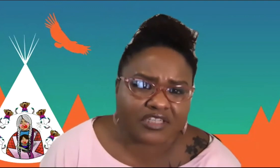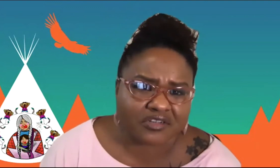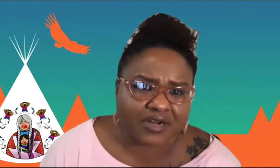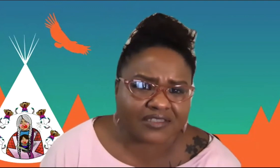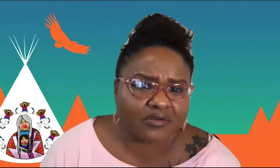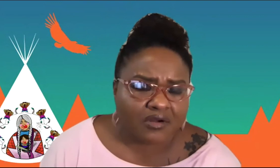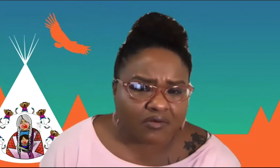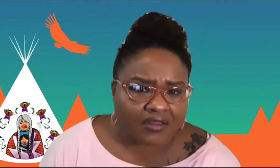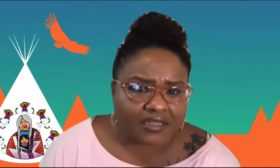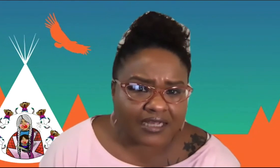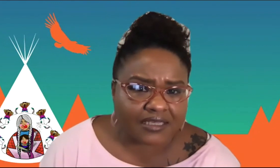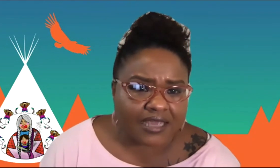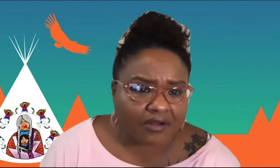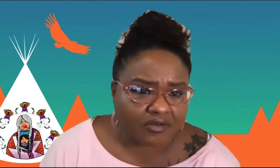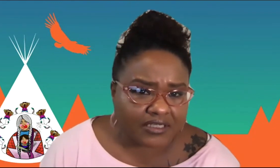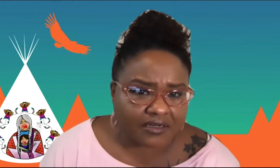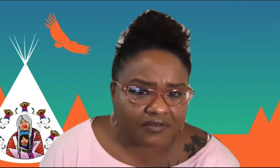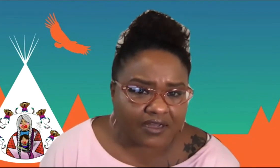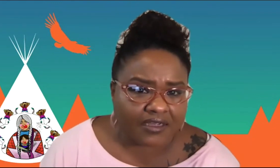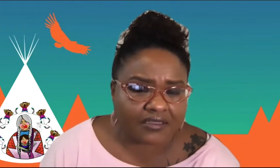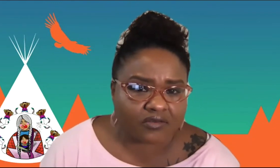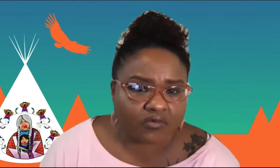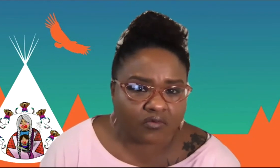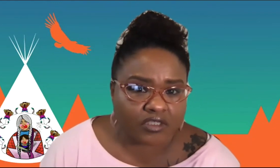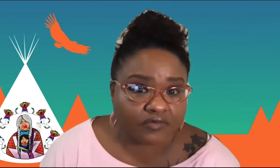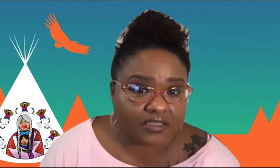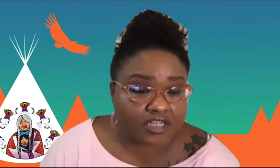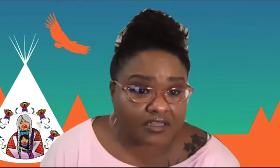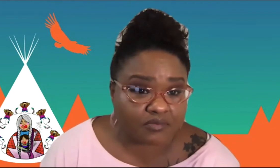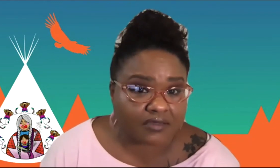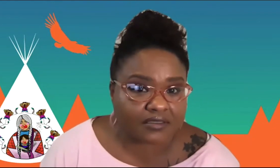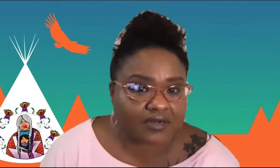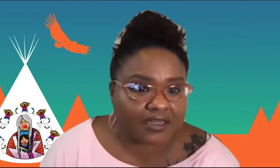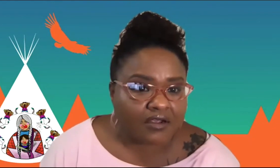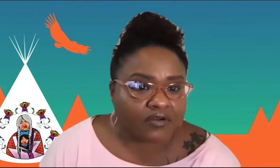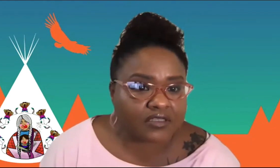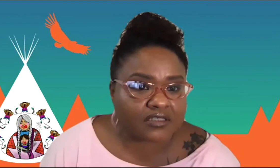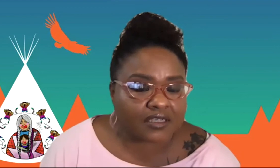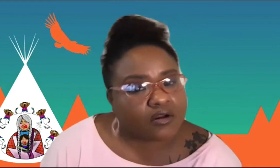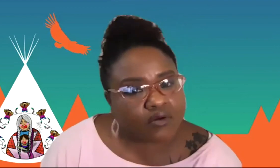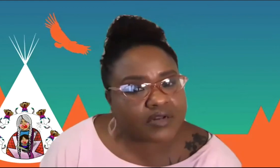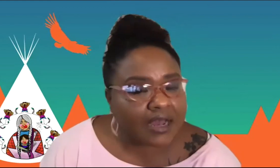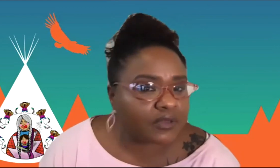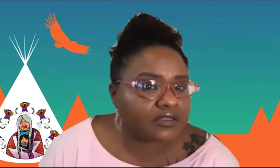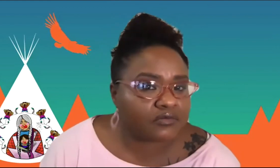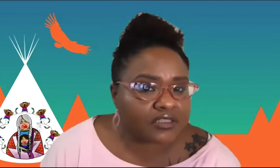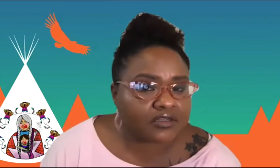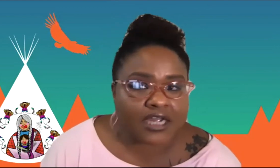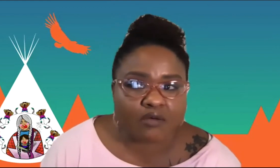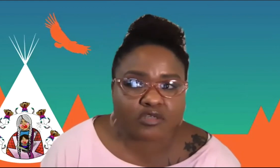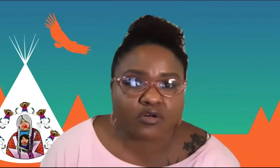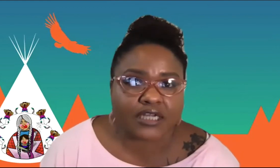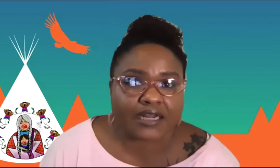closed question, right? So rather than asking, how do you identify, it's which of these, check these boxes, right? Yeah. Versus like, what would happen to the